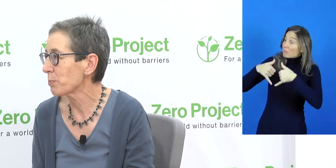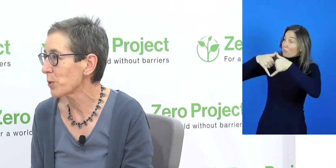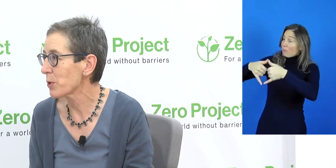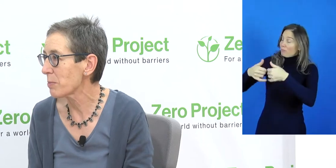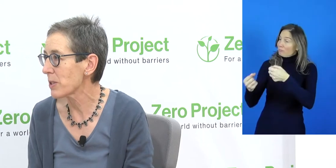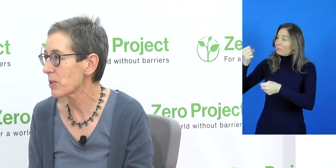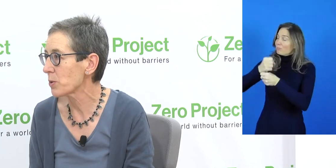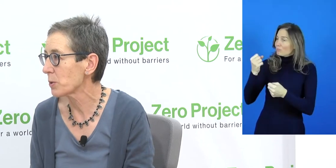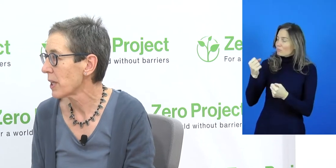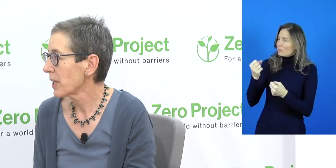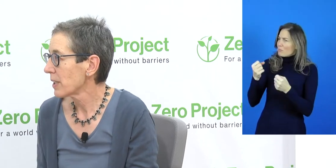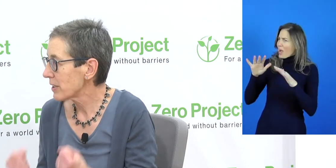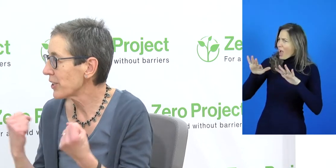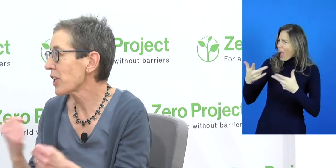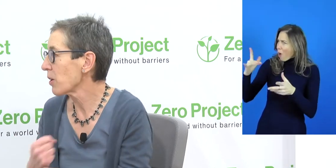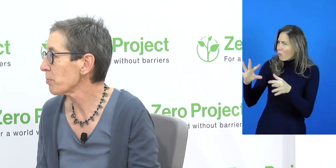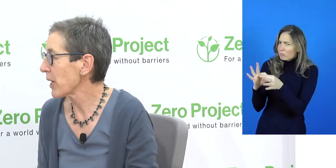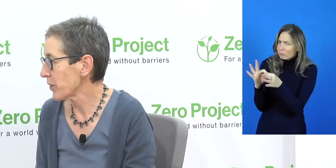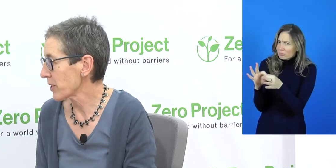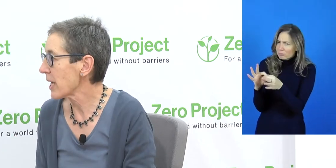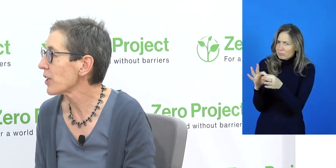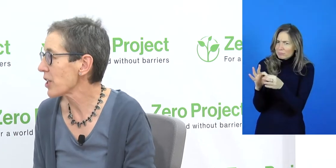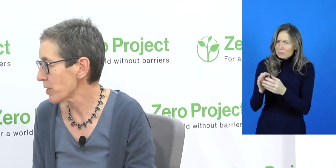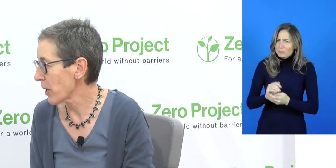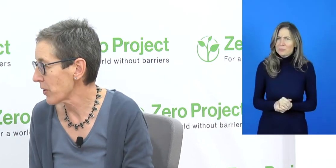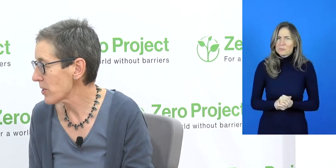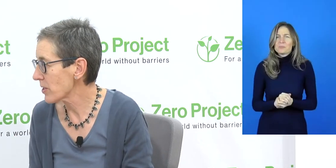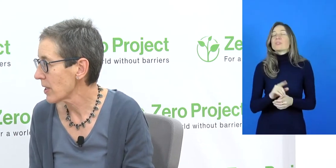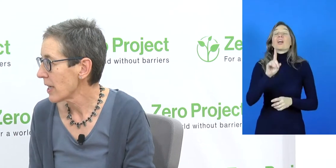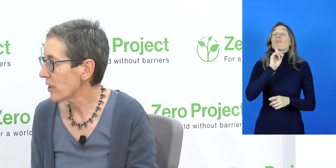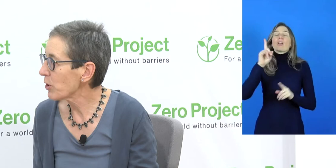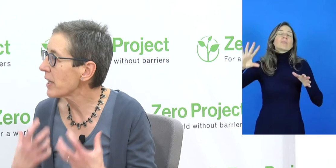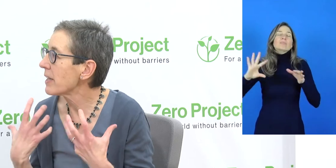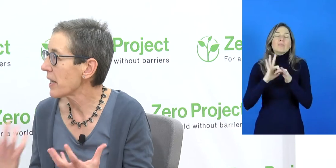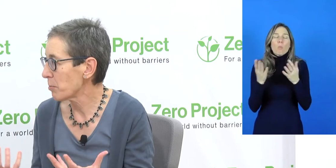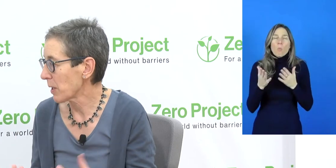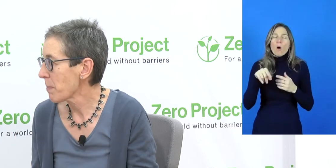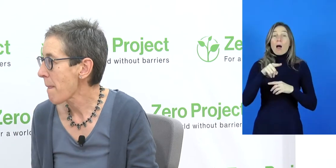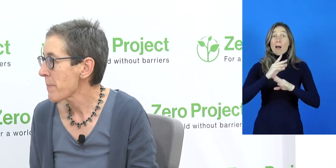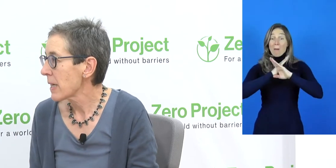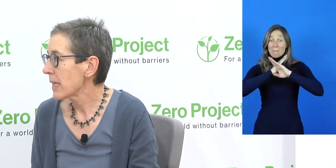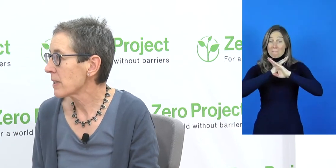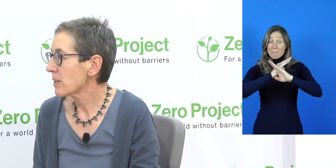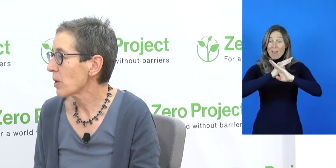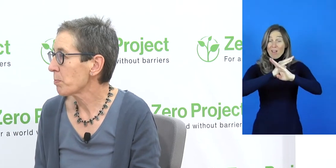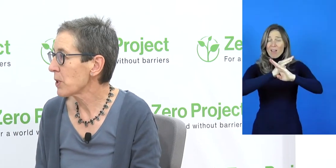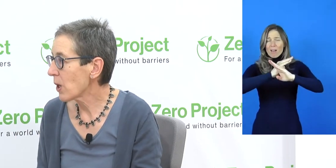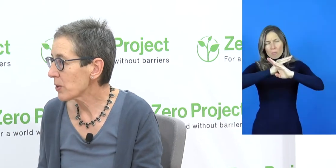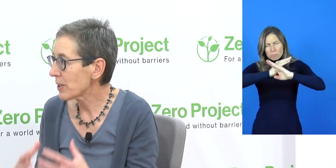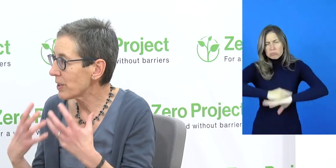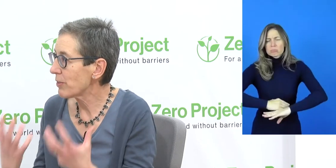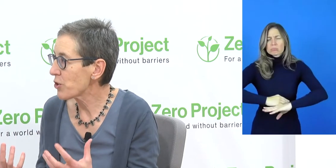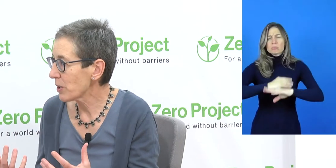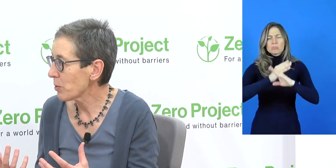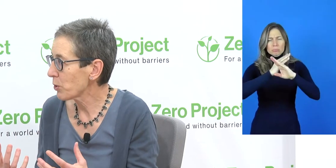our programs is to tear down barriers, unjust barriers, and really enable. And beyond